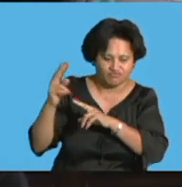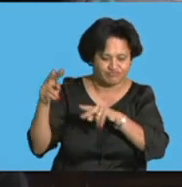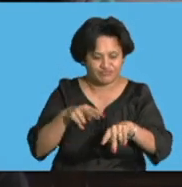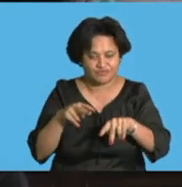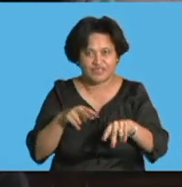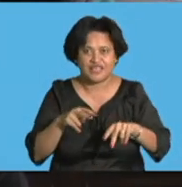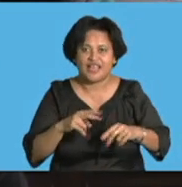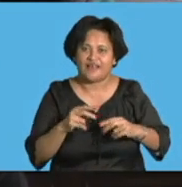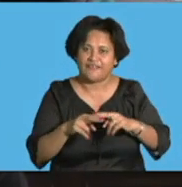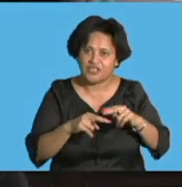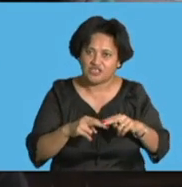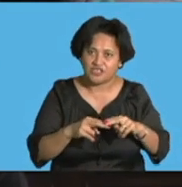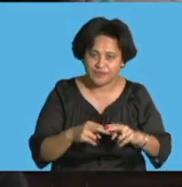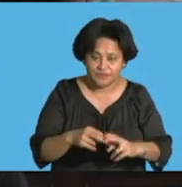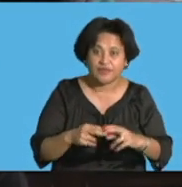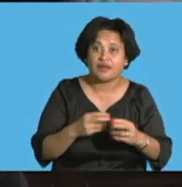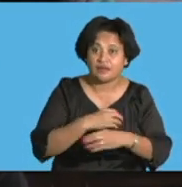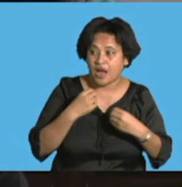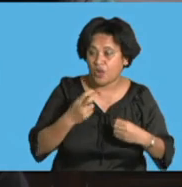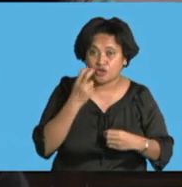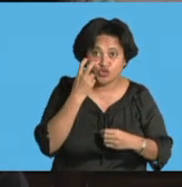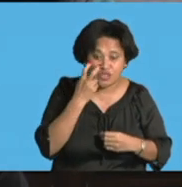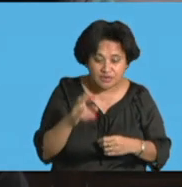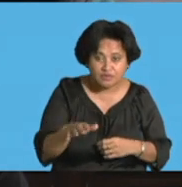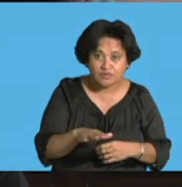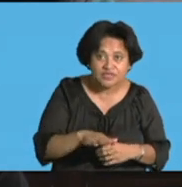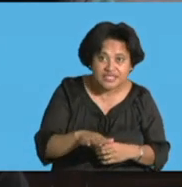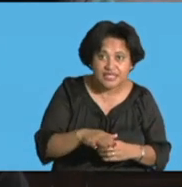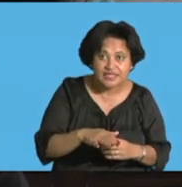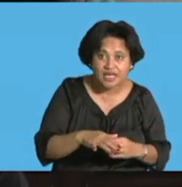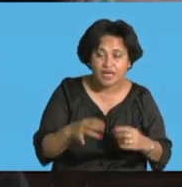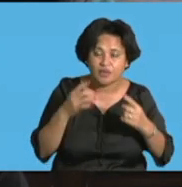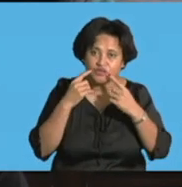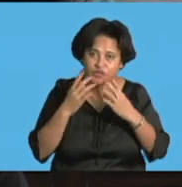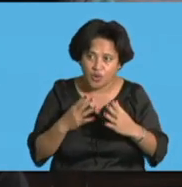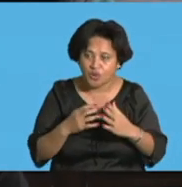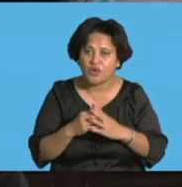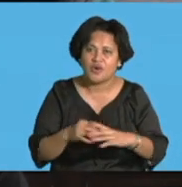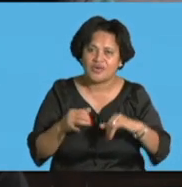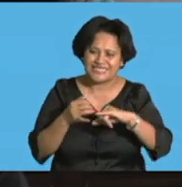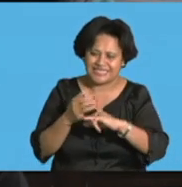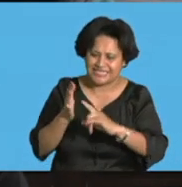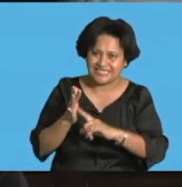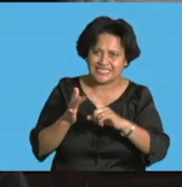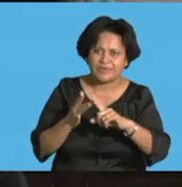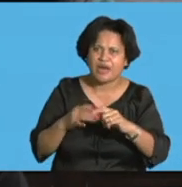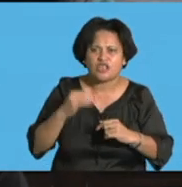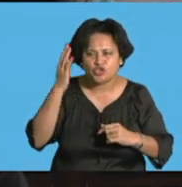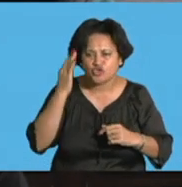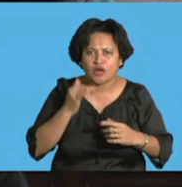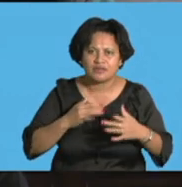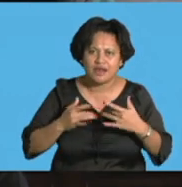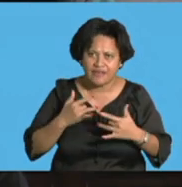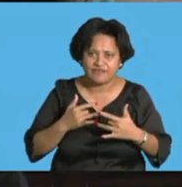will benefit from the widened provisions of Short Life Investment Package, SLIP. This includes building